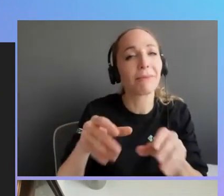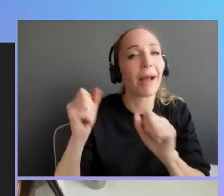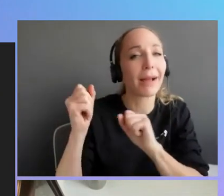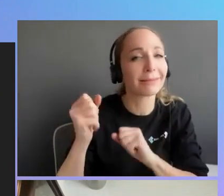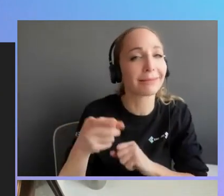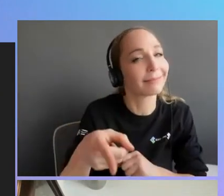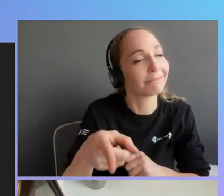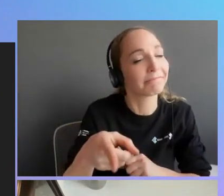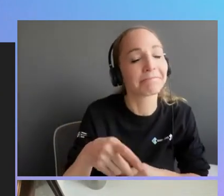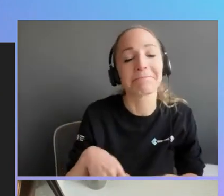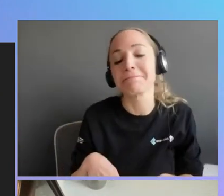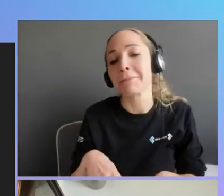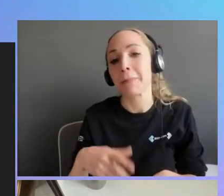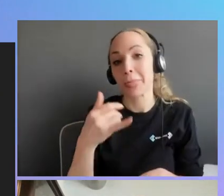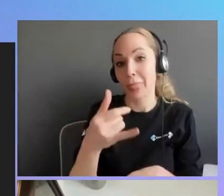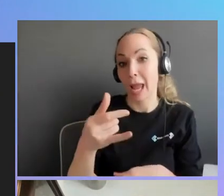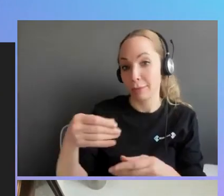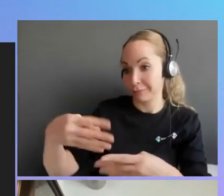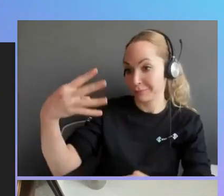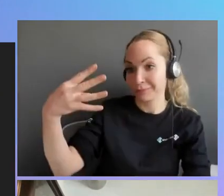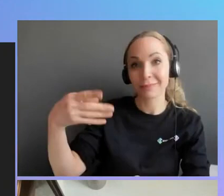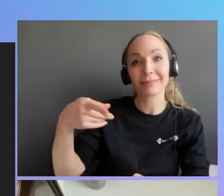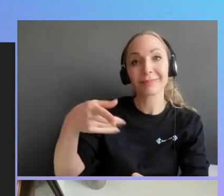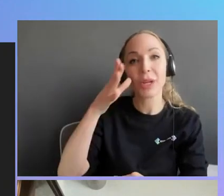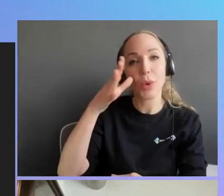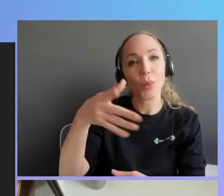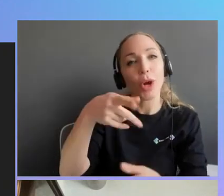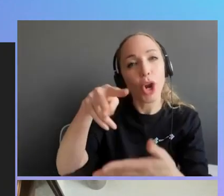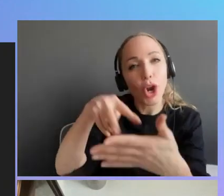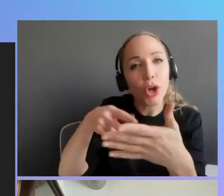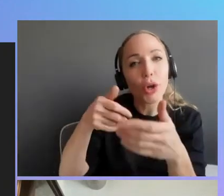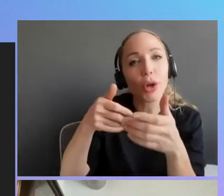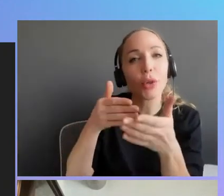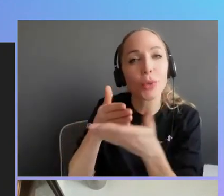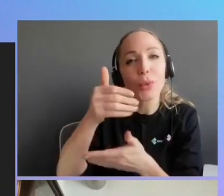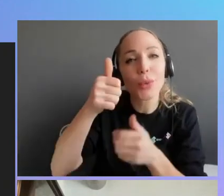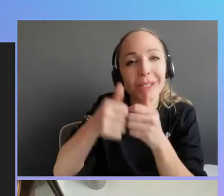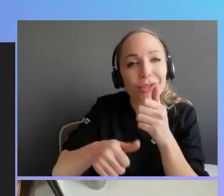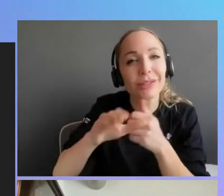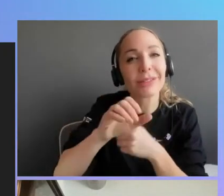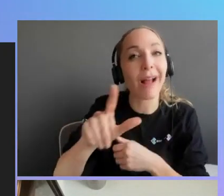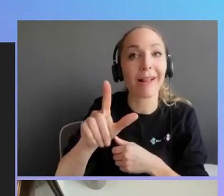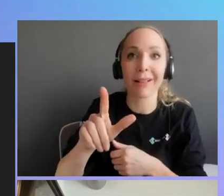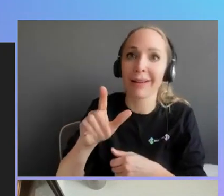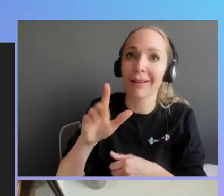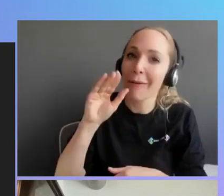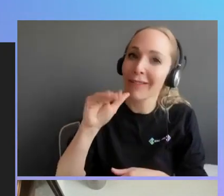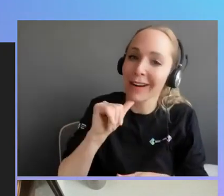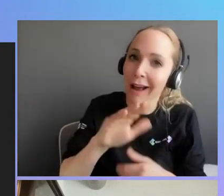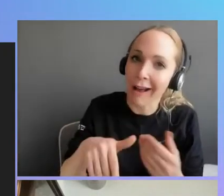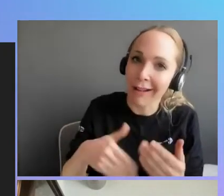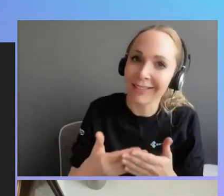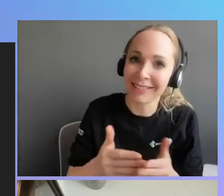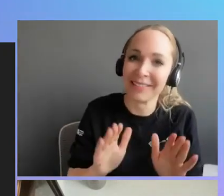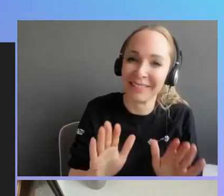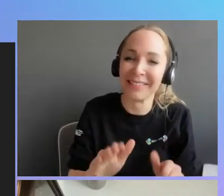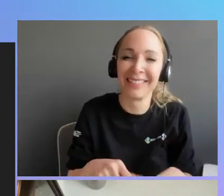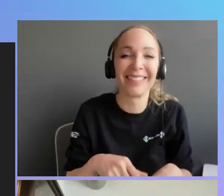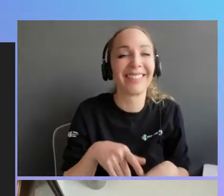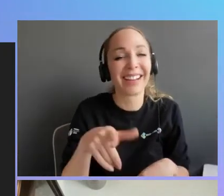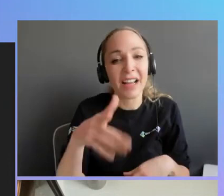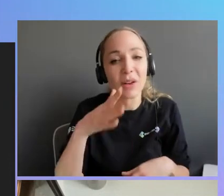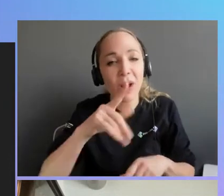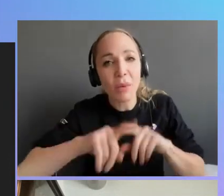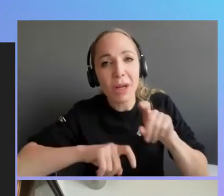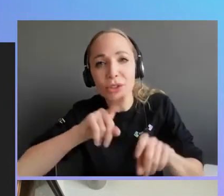me to look at each of it's going to have me iterate through every single cell on the table. Hopefully not have to go through it all. And it will ask me questions about